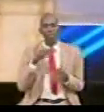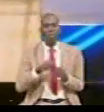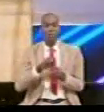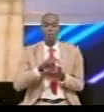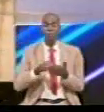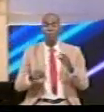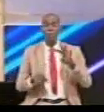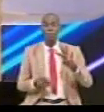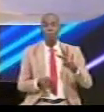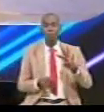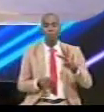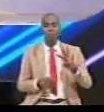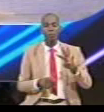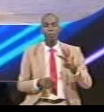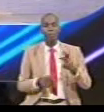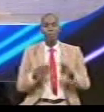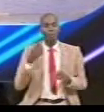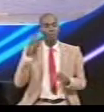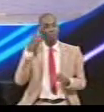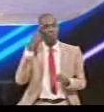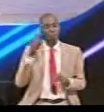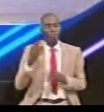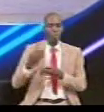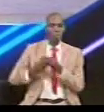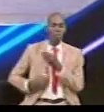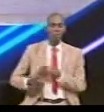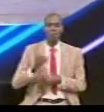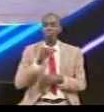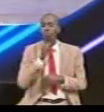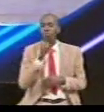4, to an inheritance incorruptible,